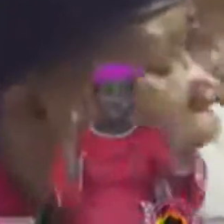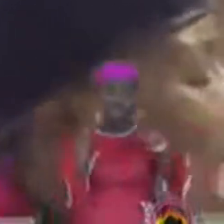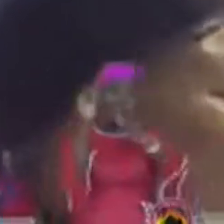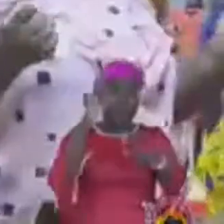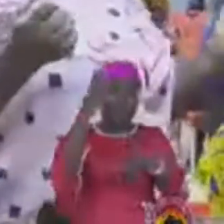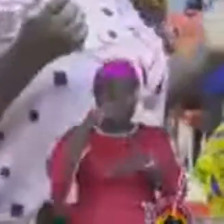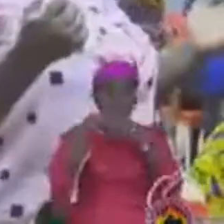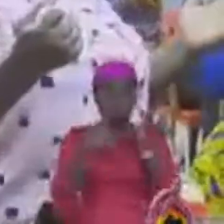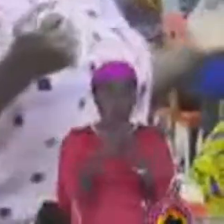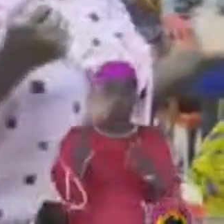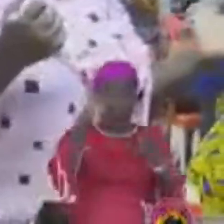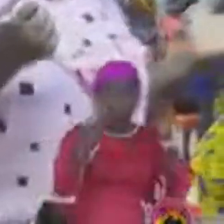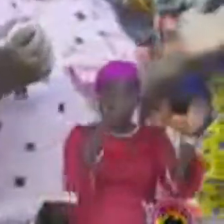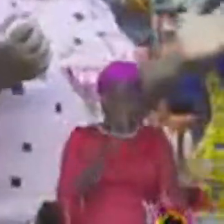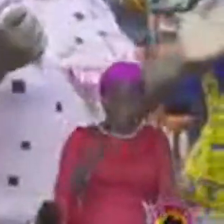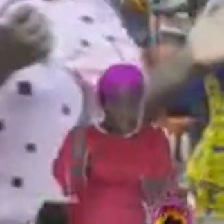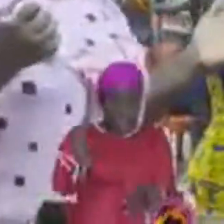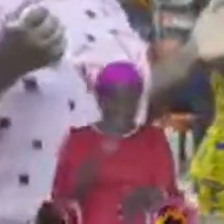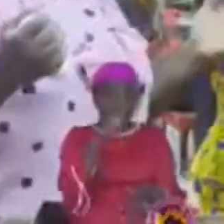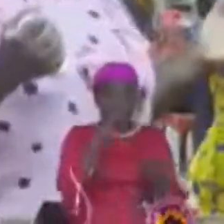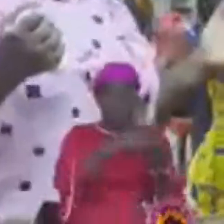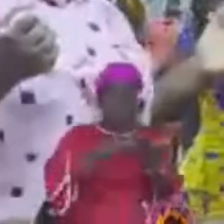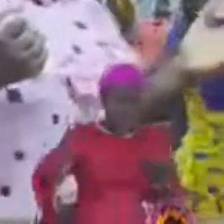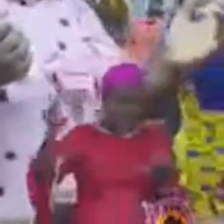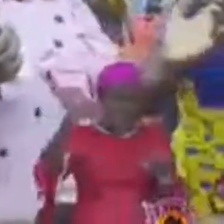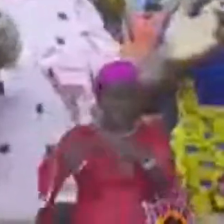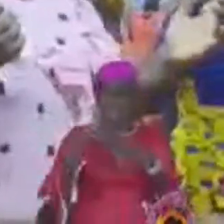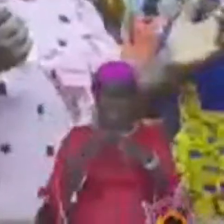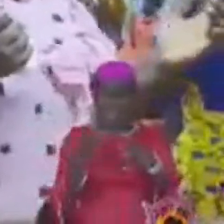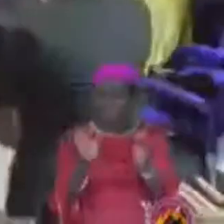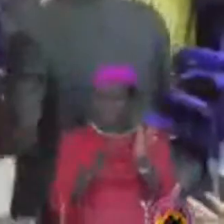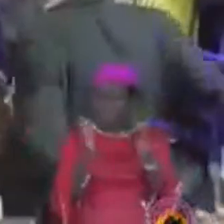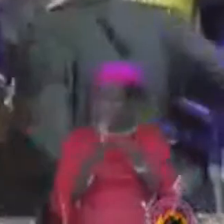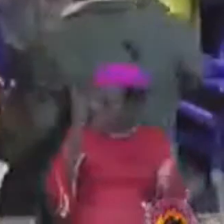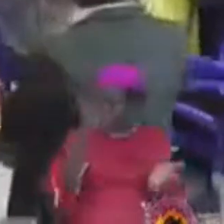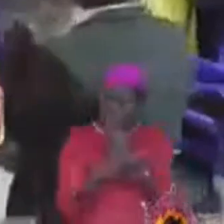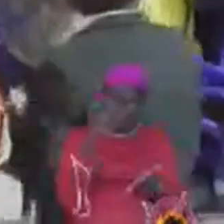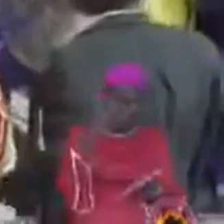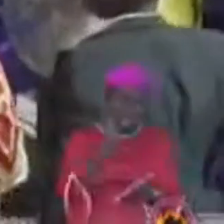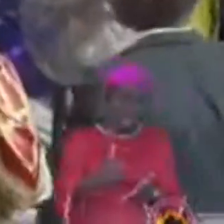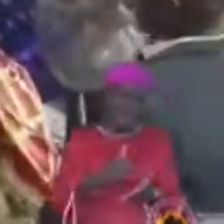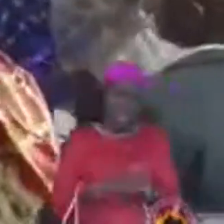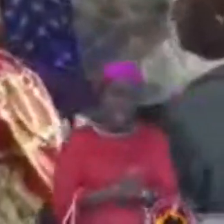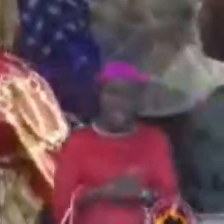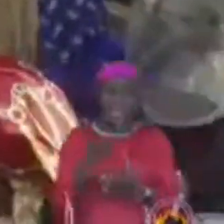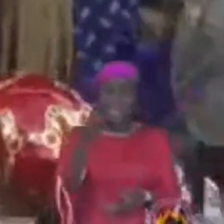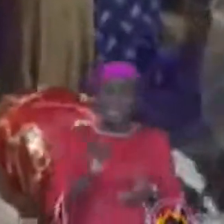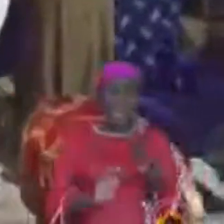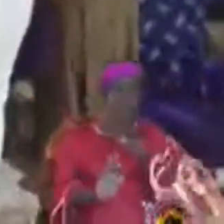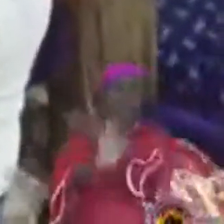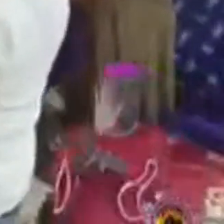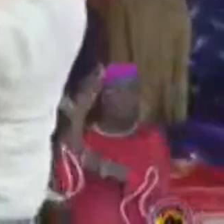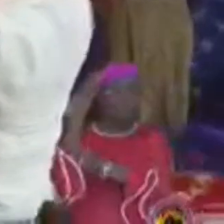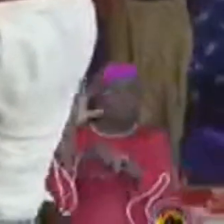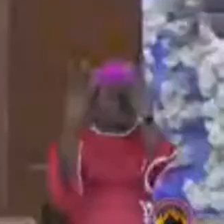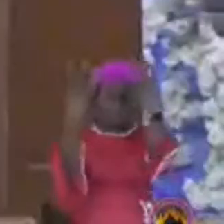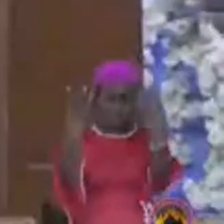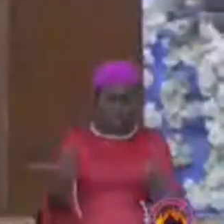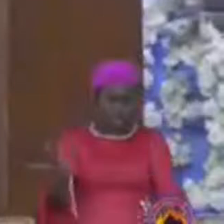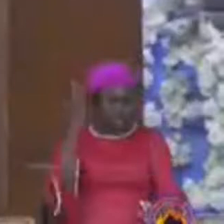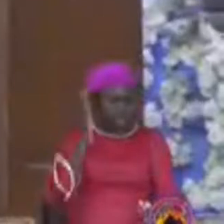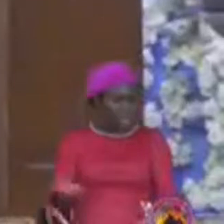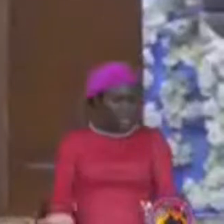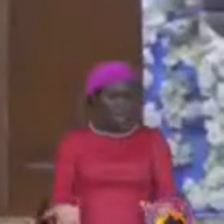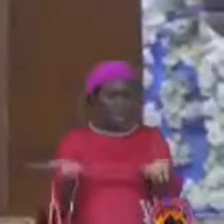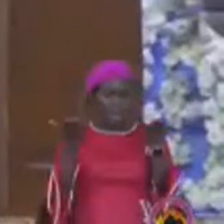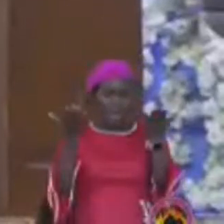be wasted. In the name of Jesus, the God of solution shall arise